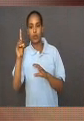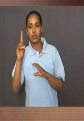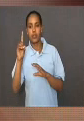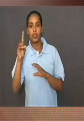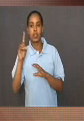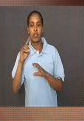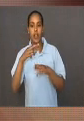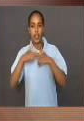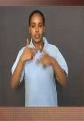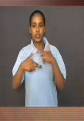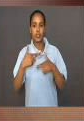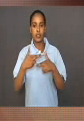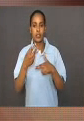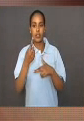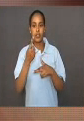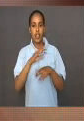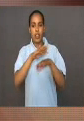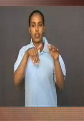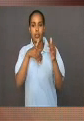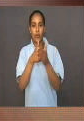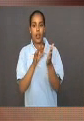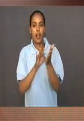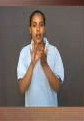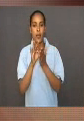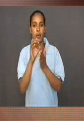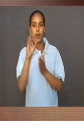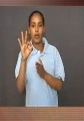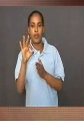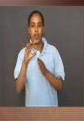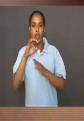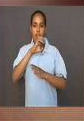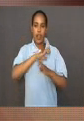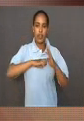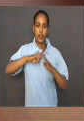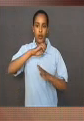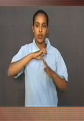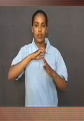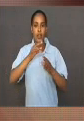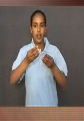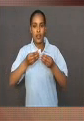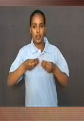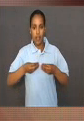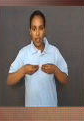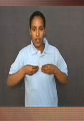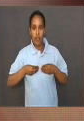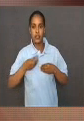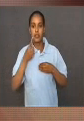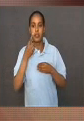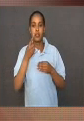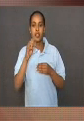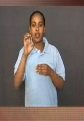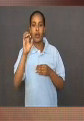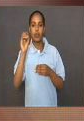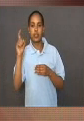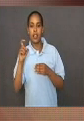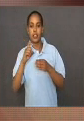reaction, the total number of electrons gained by the